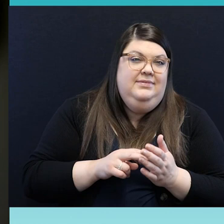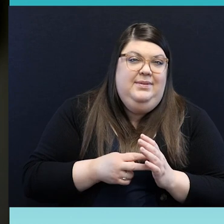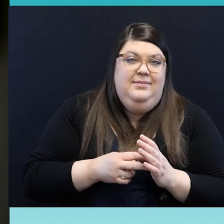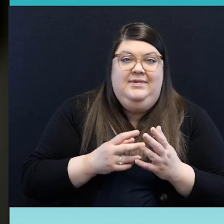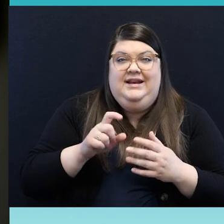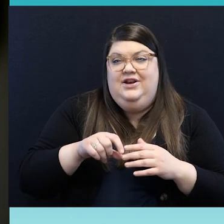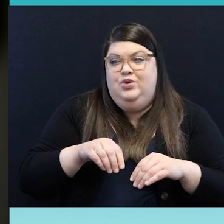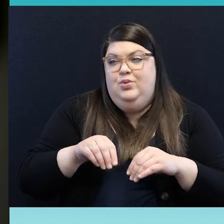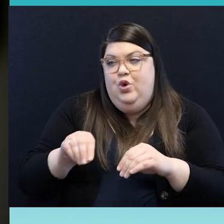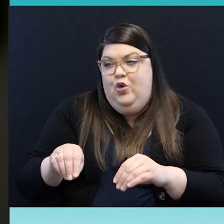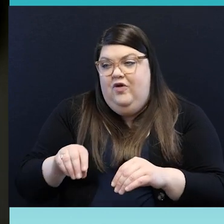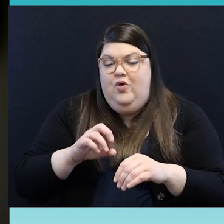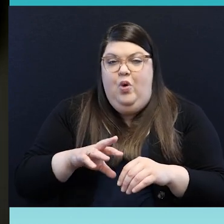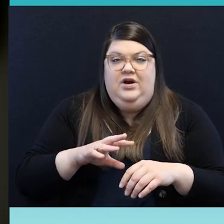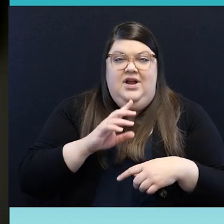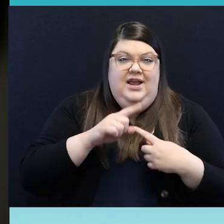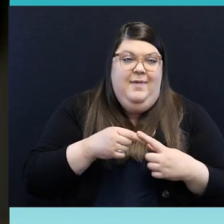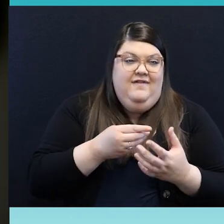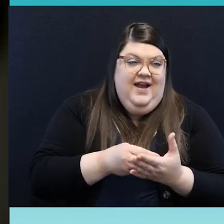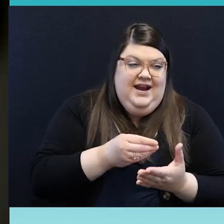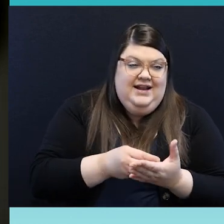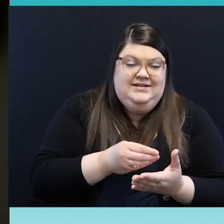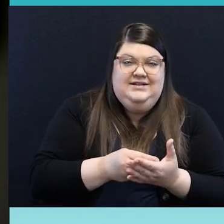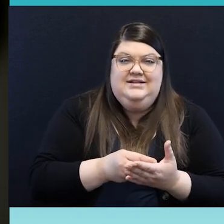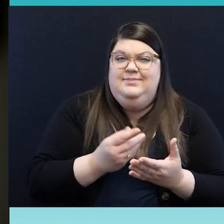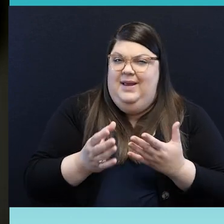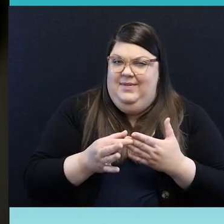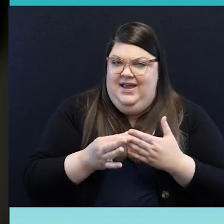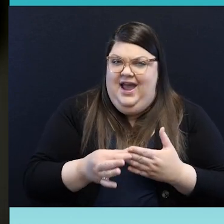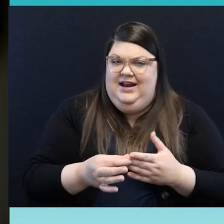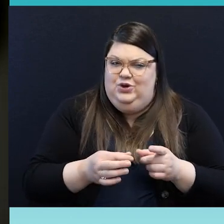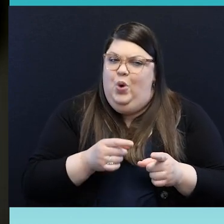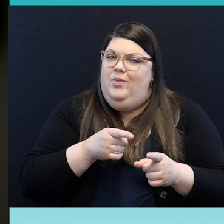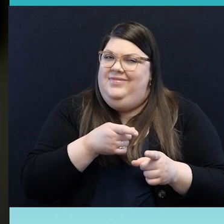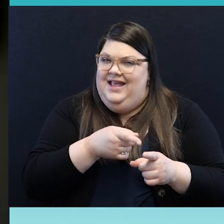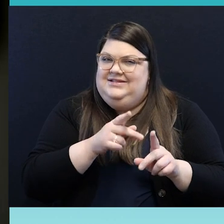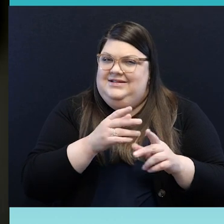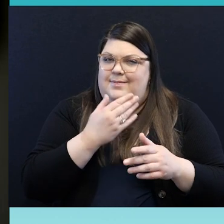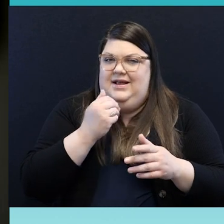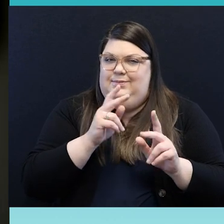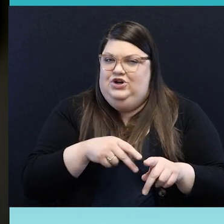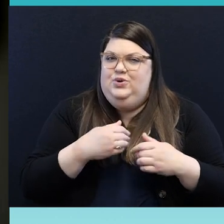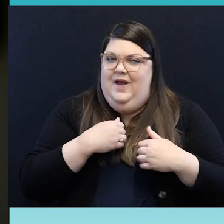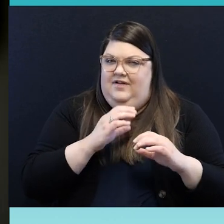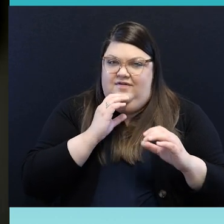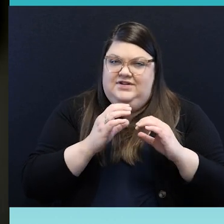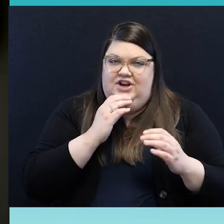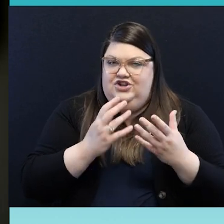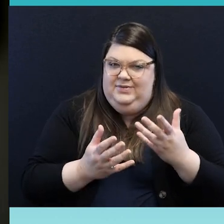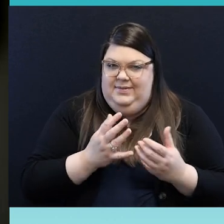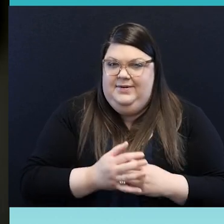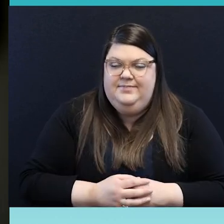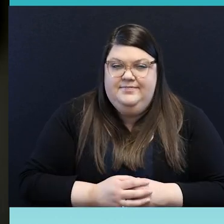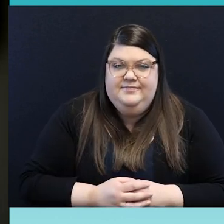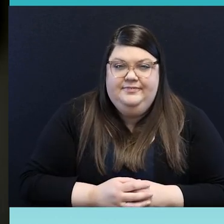or anything, you know, kind of guiding it as to maybe that's the best person to have these conversations. So sometimes these conversations,